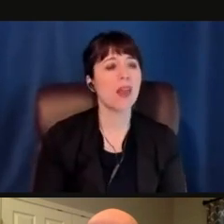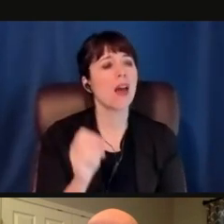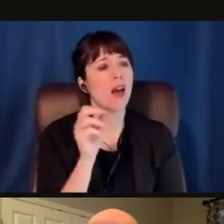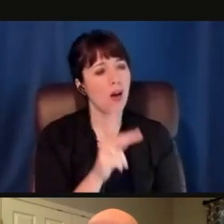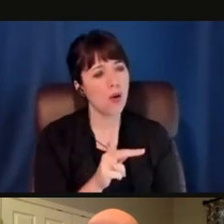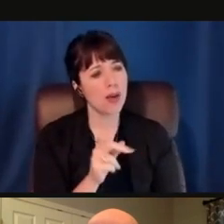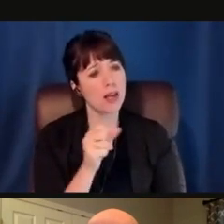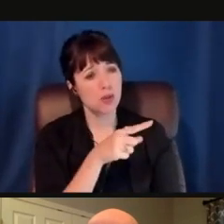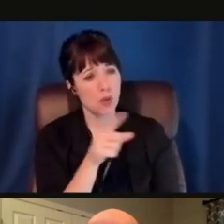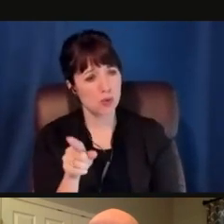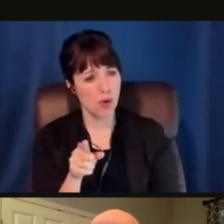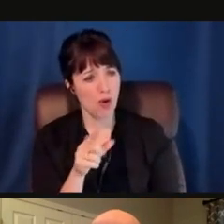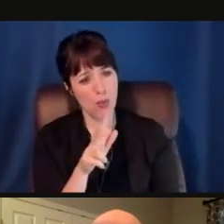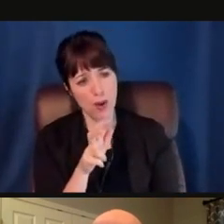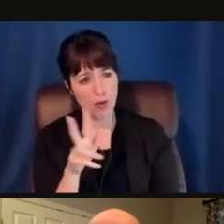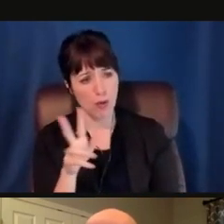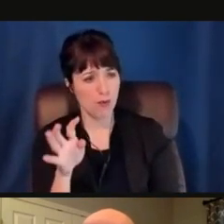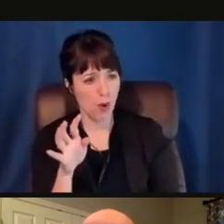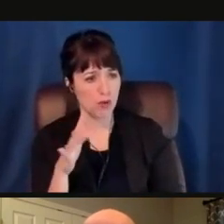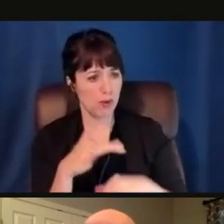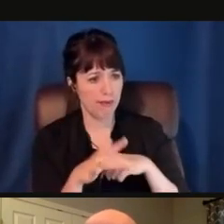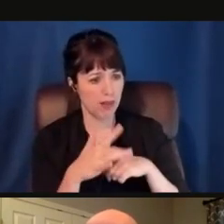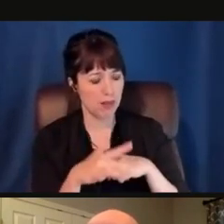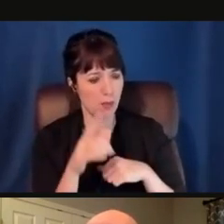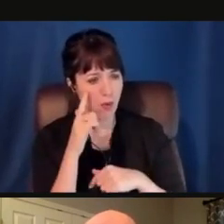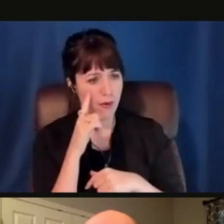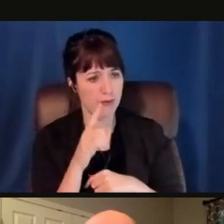all 300 or 400 available for